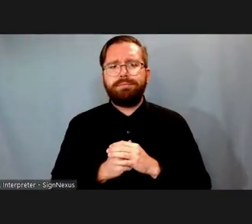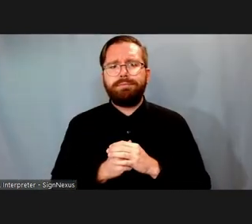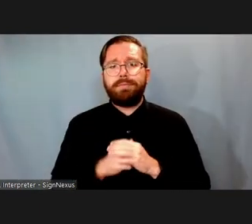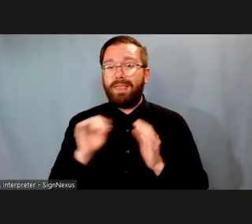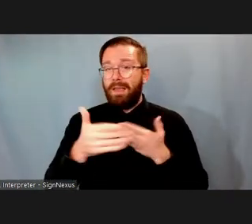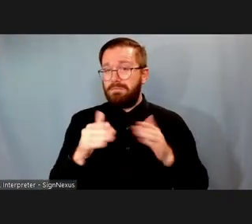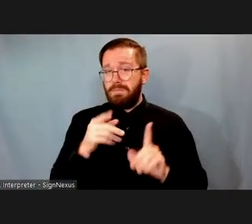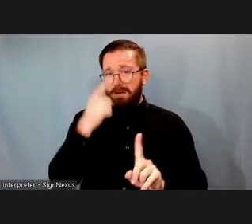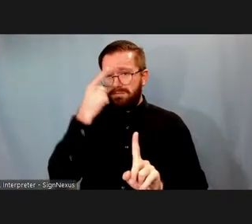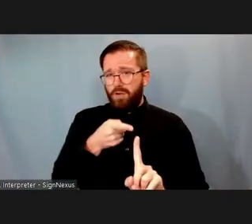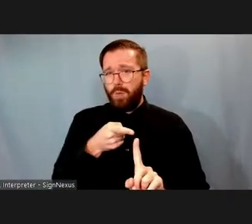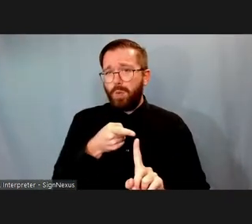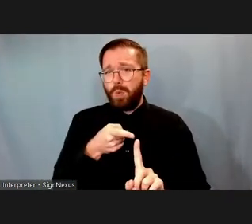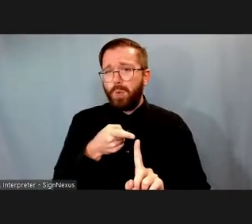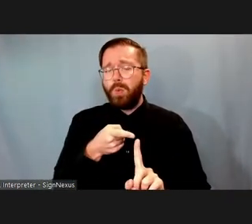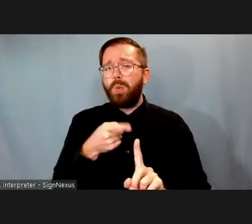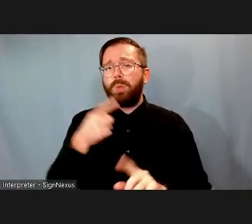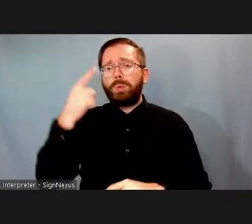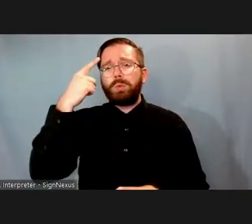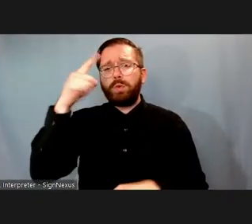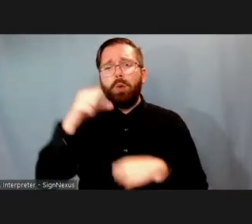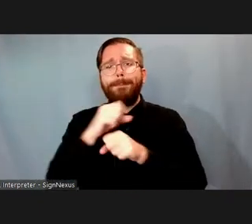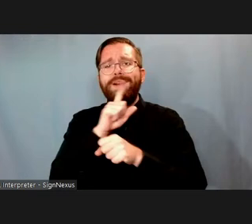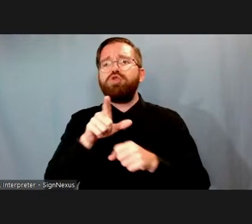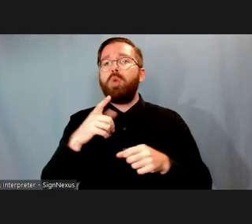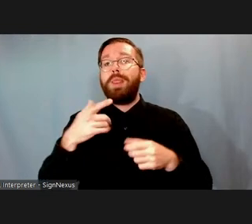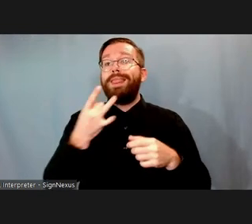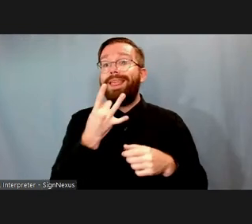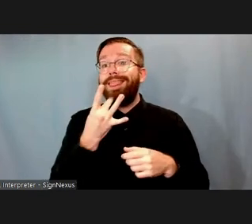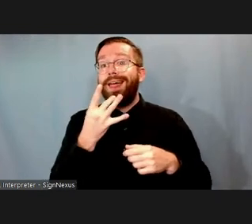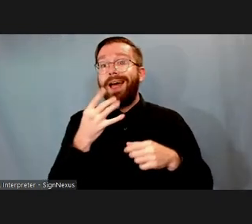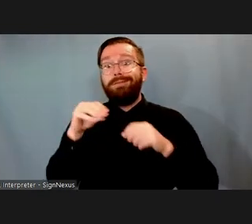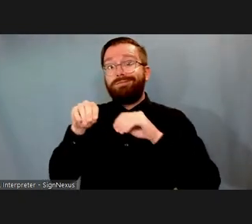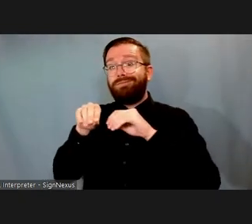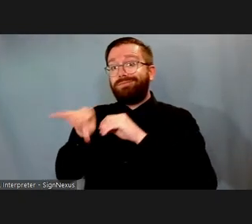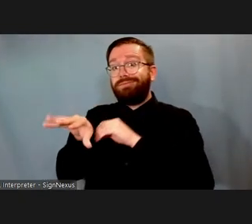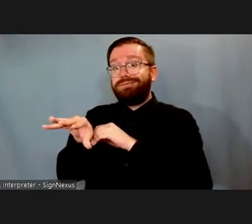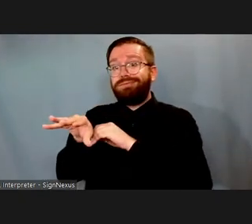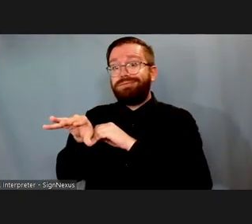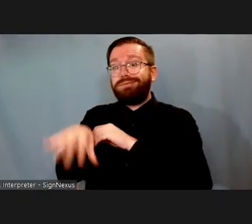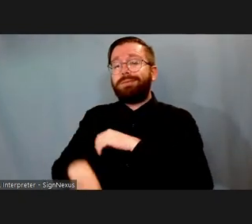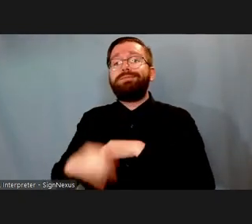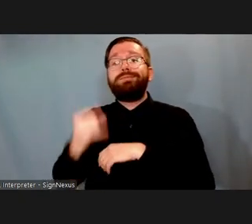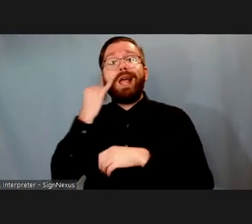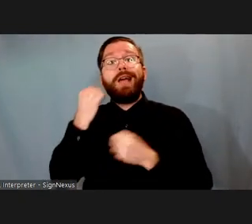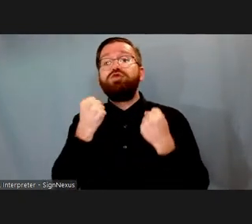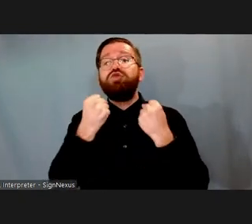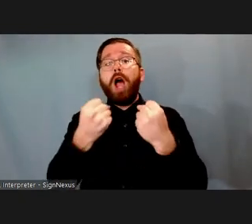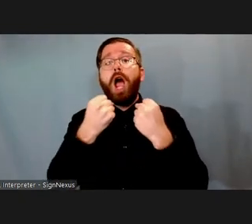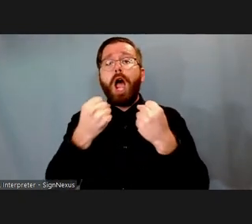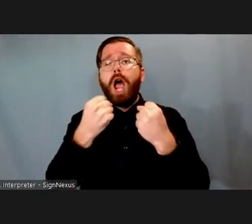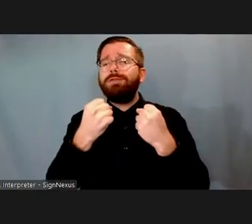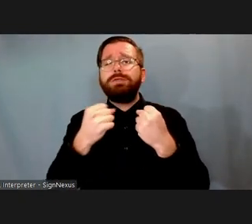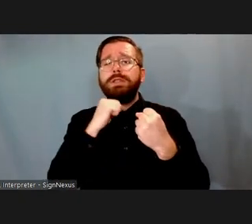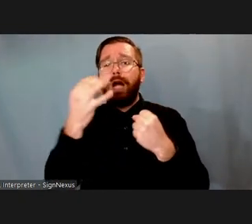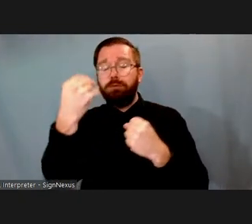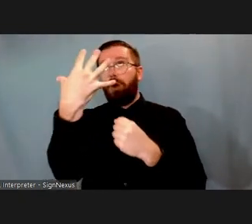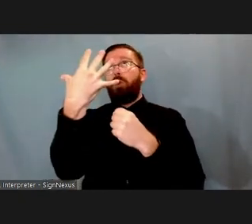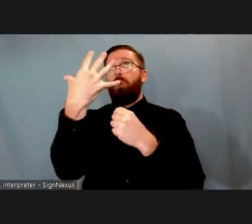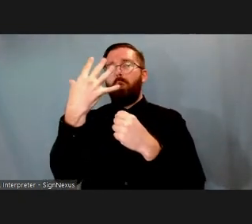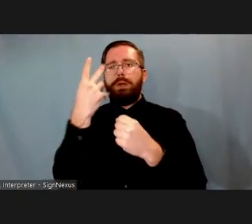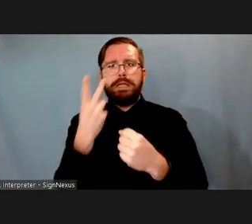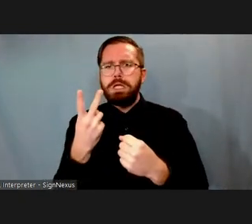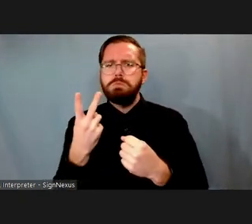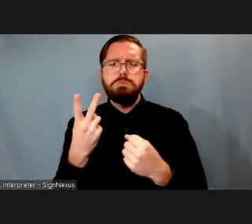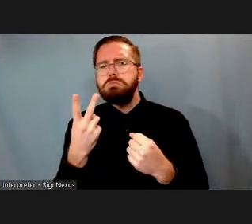equipment on the poles and to reflect light in a way that makes them less visible to someone walking or driving with respect to how customers would